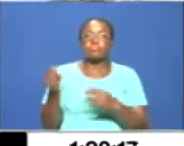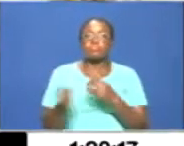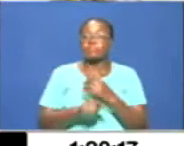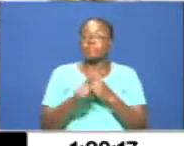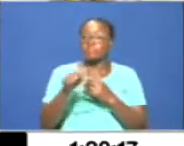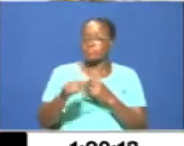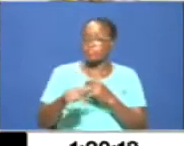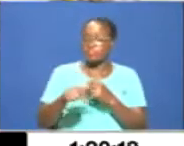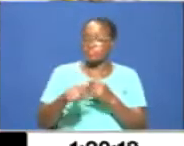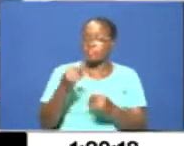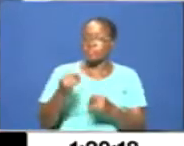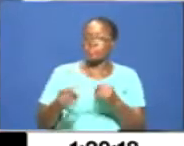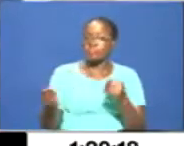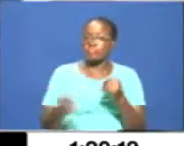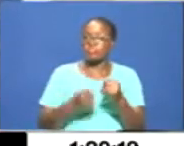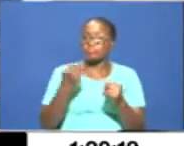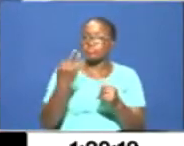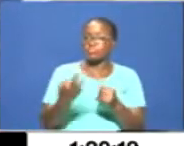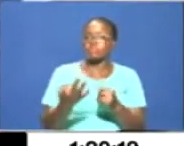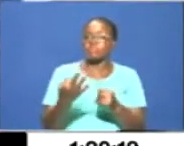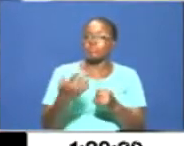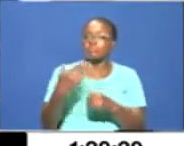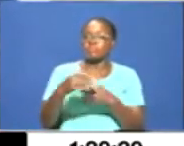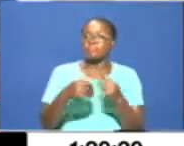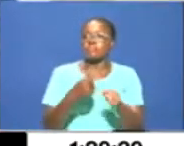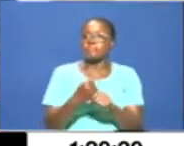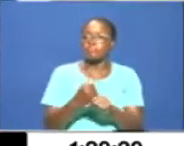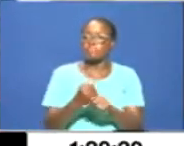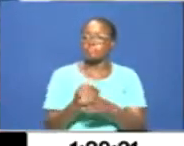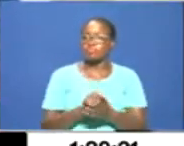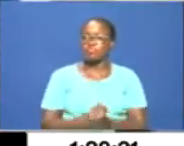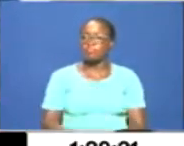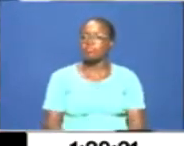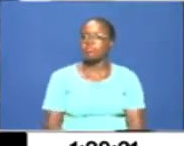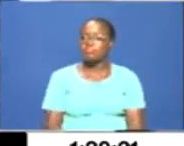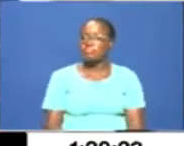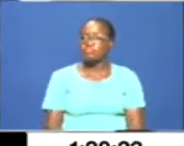March next year. Reporting for Lunchtime News, I am Teresa Mutai.